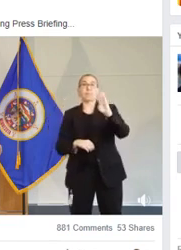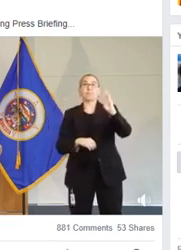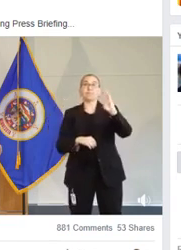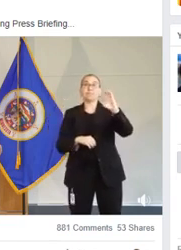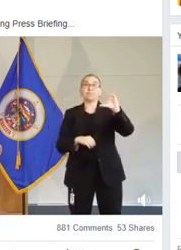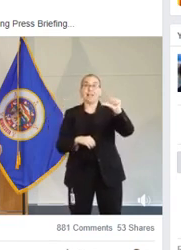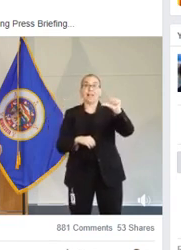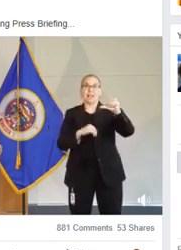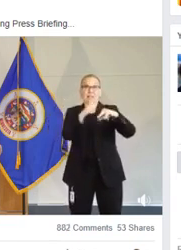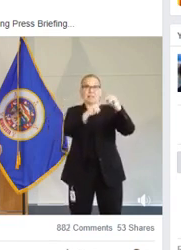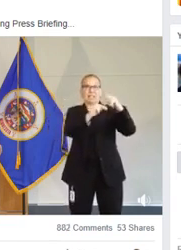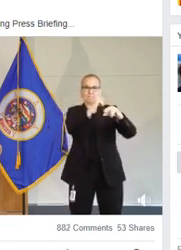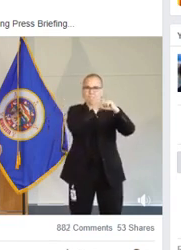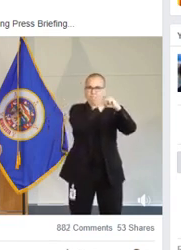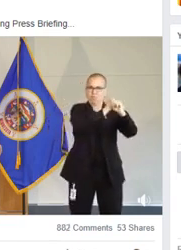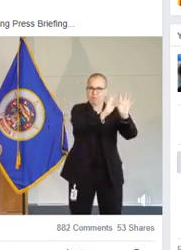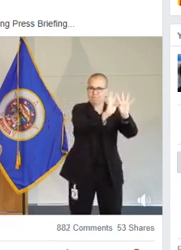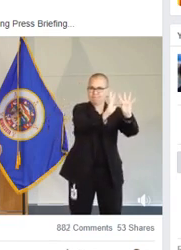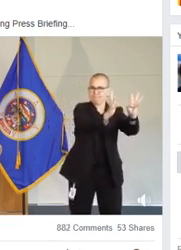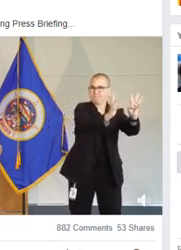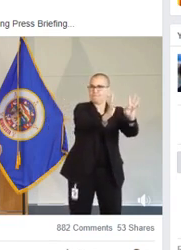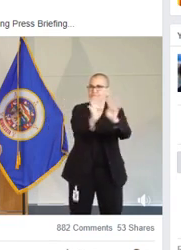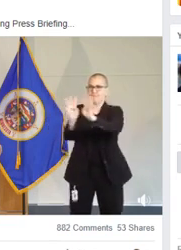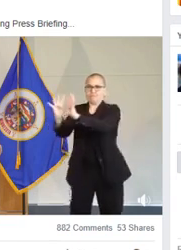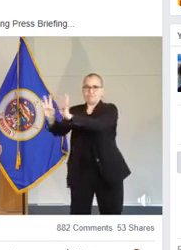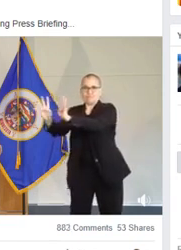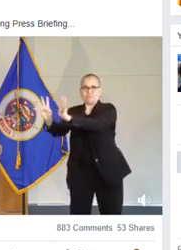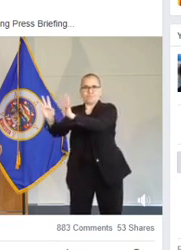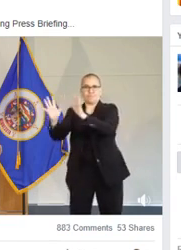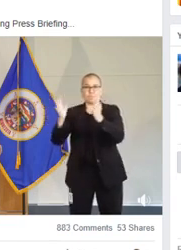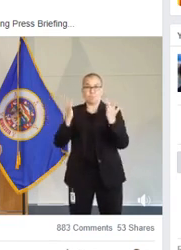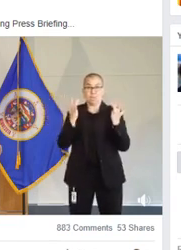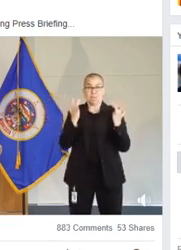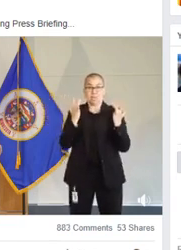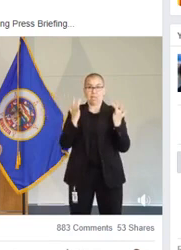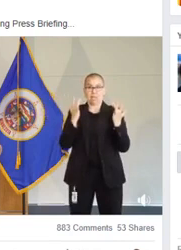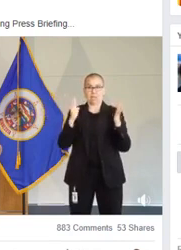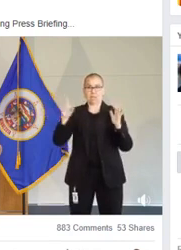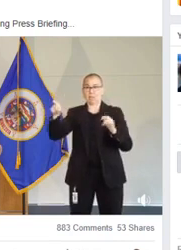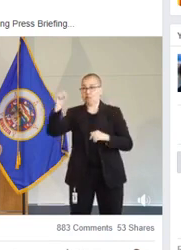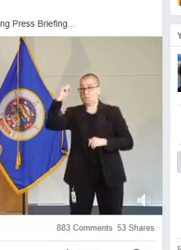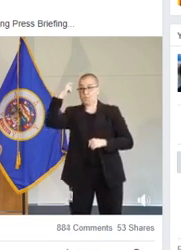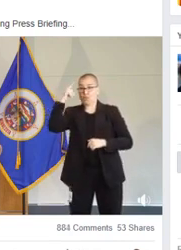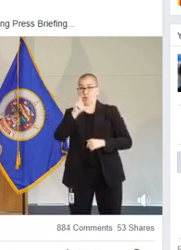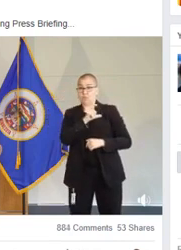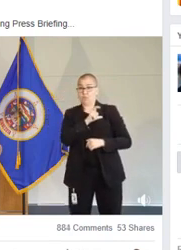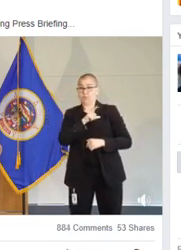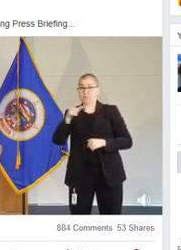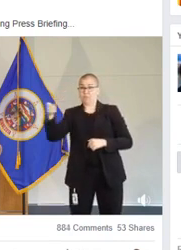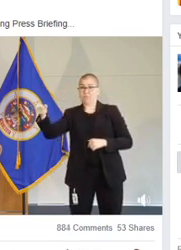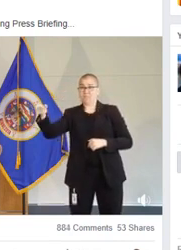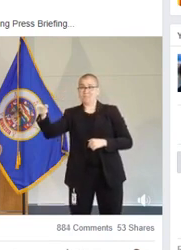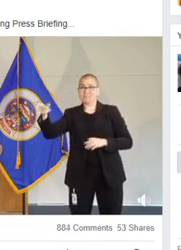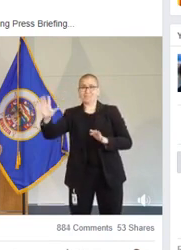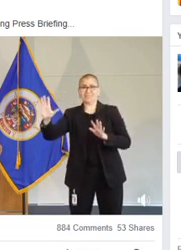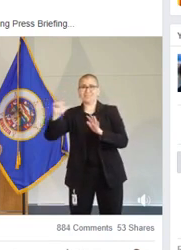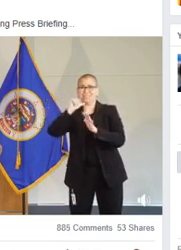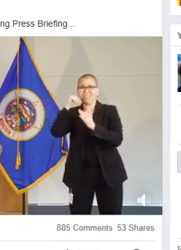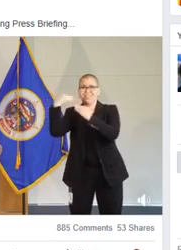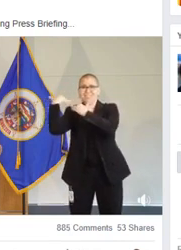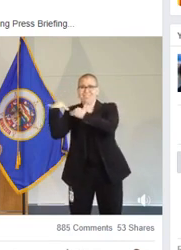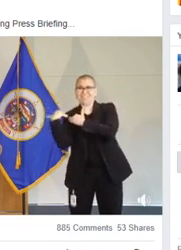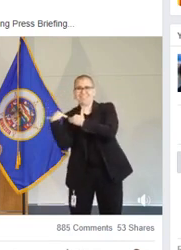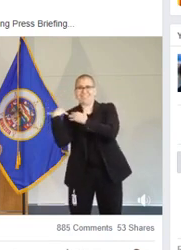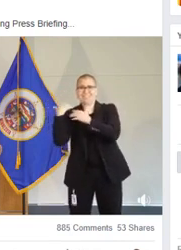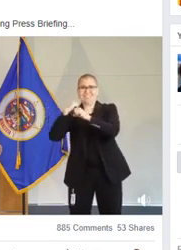that security was to ensure that St. Paul police officers were not required to secure those facilities, and they were therefore